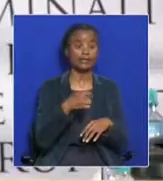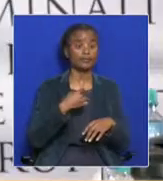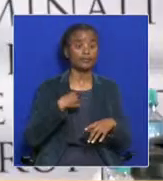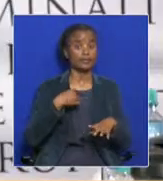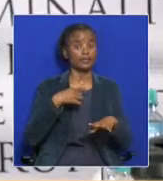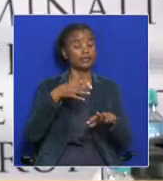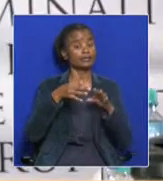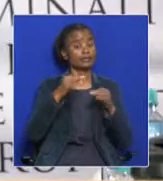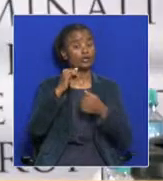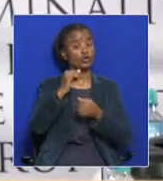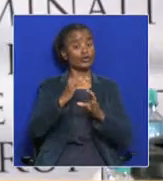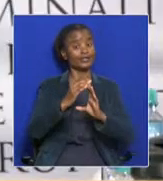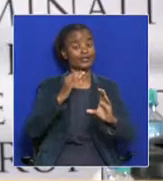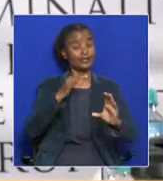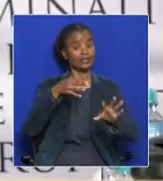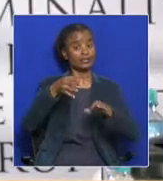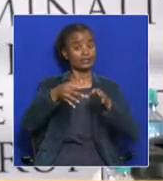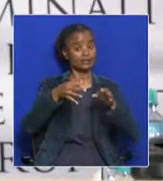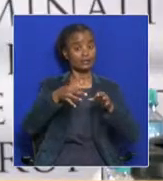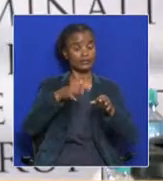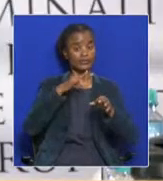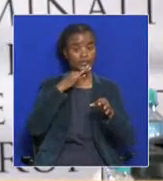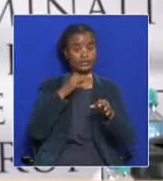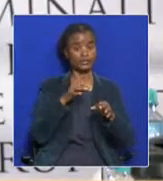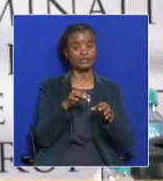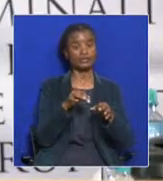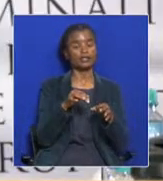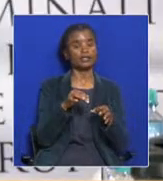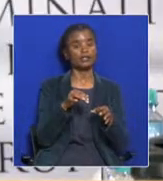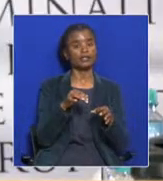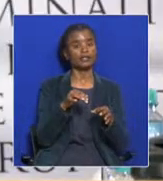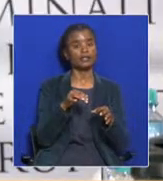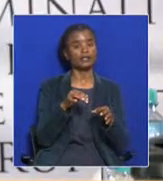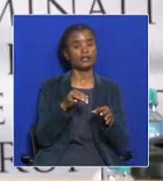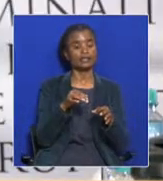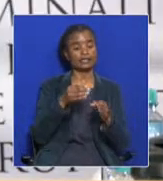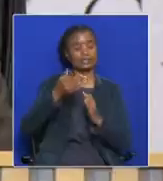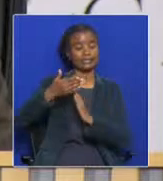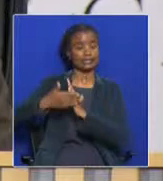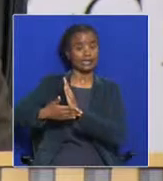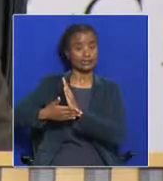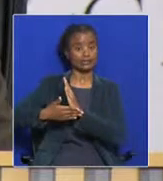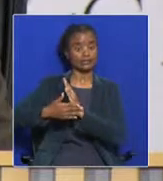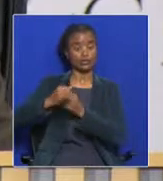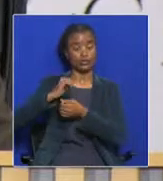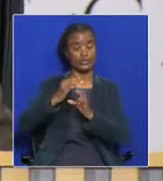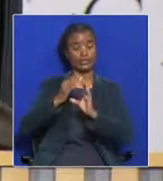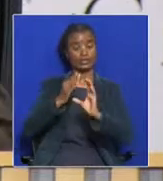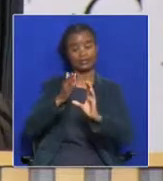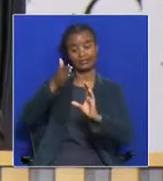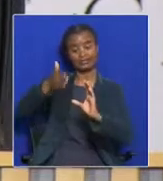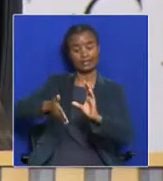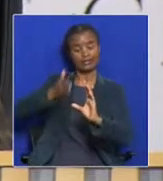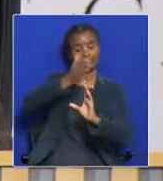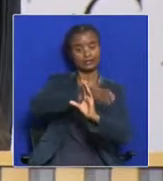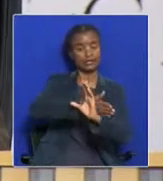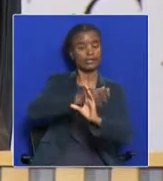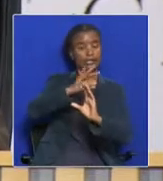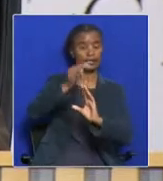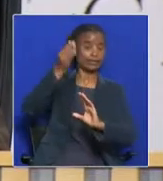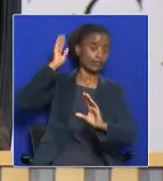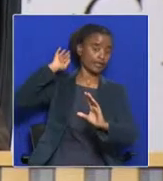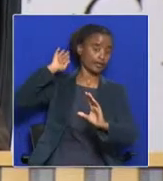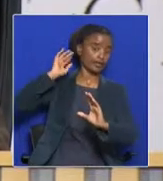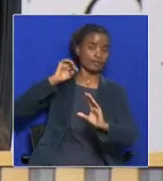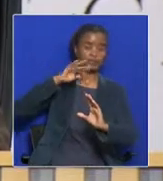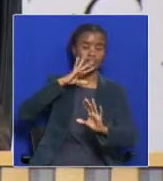renders either sides of the container and the back irrelevant. Yes, that's correct. Okay. Can I just elaborate why I